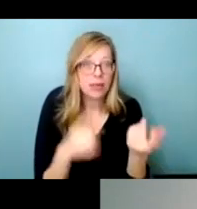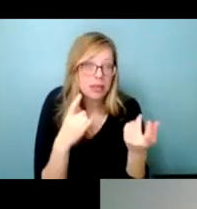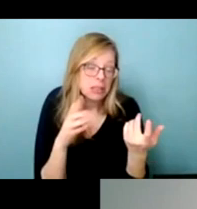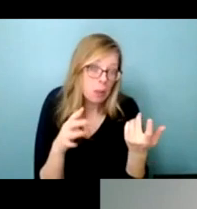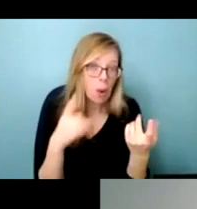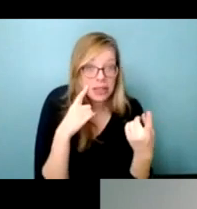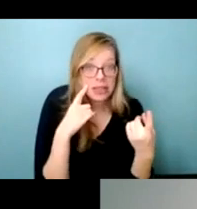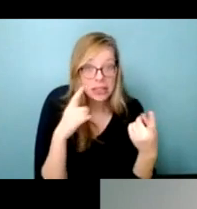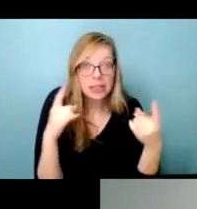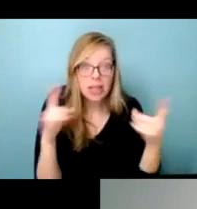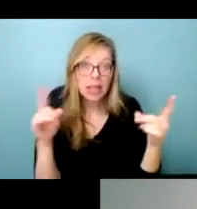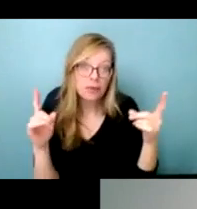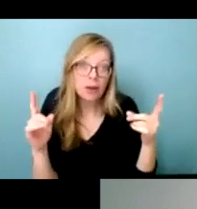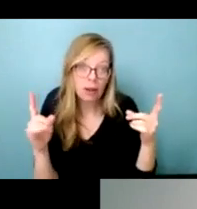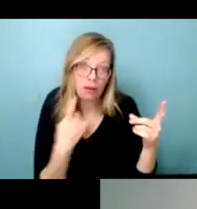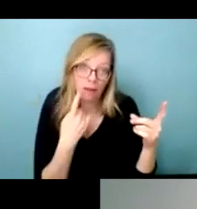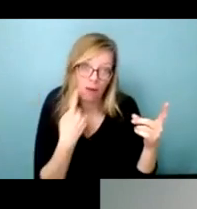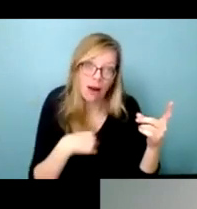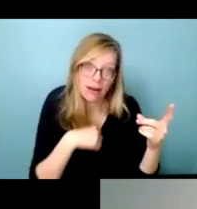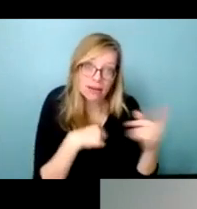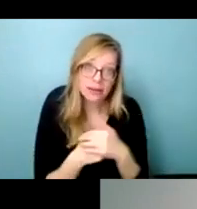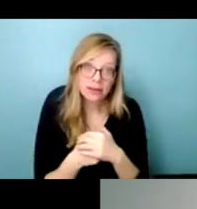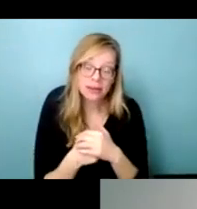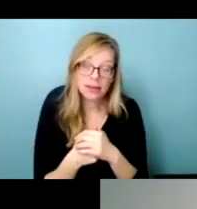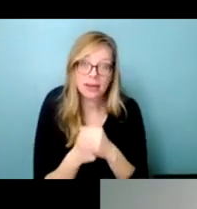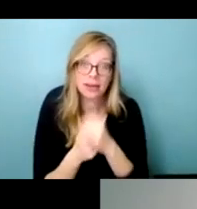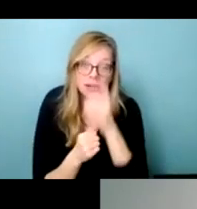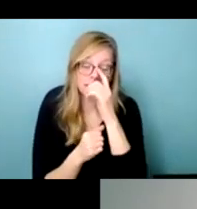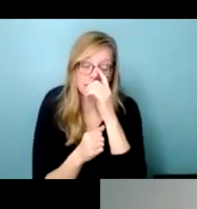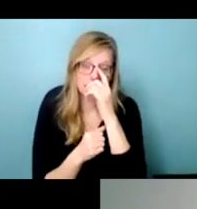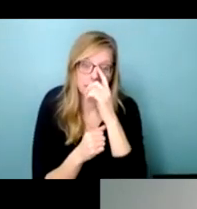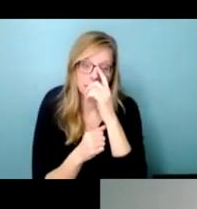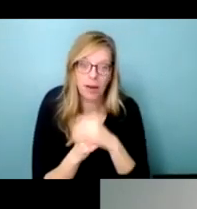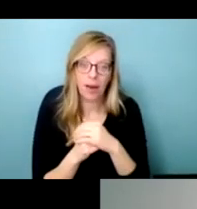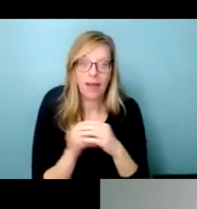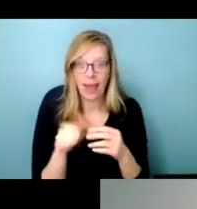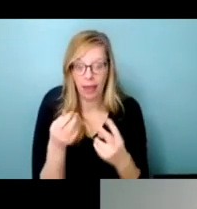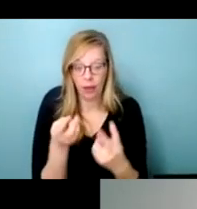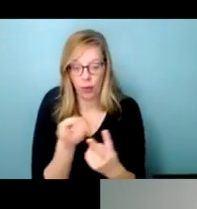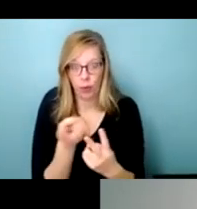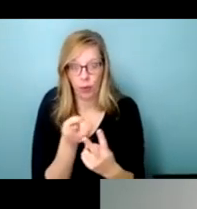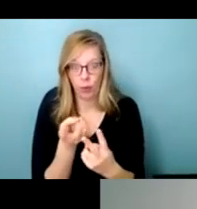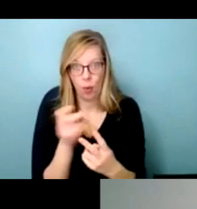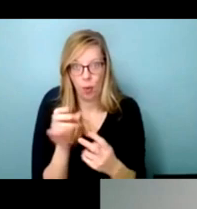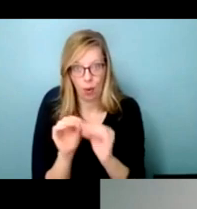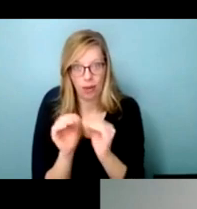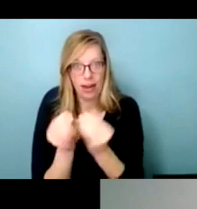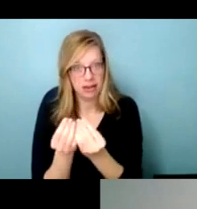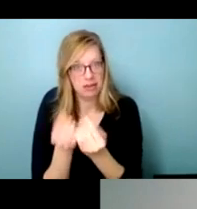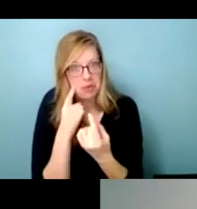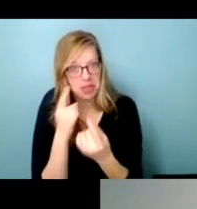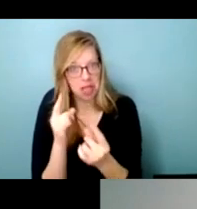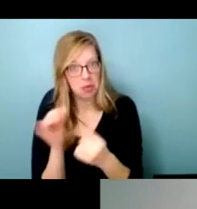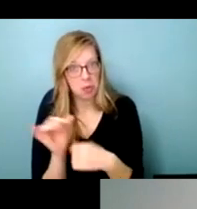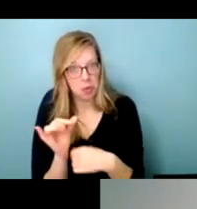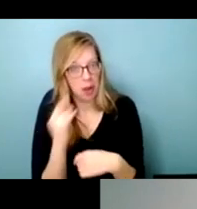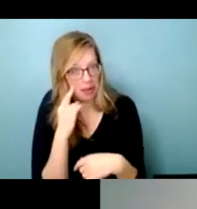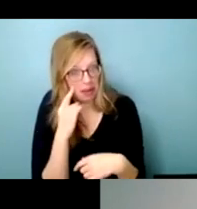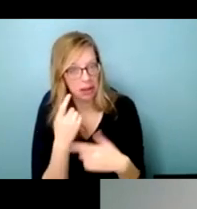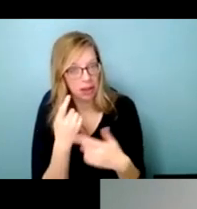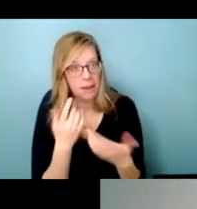successful campaign for us and the other two organizations. And yeah, we